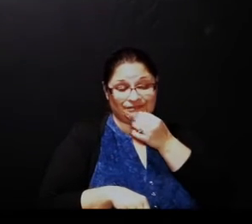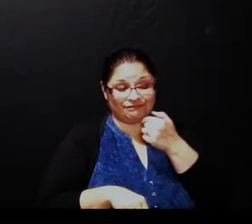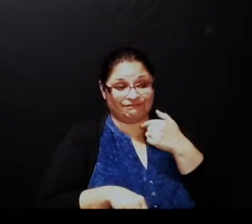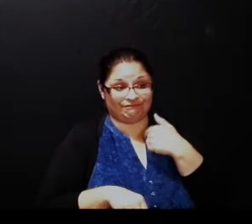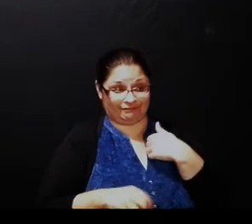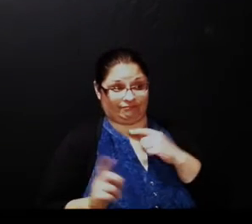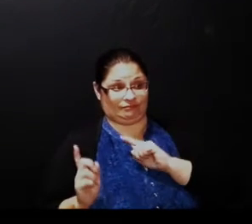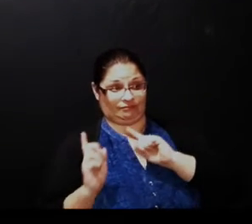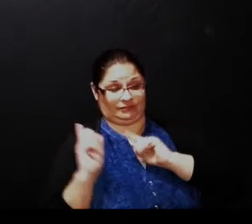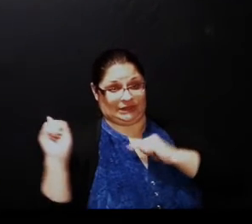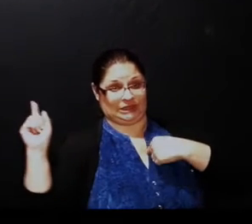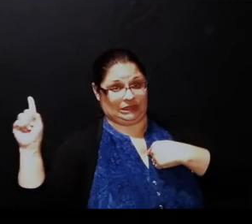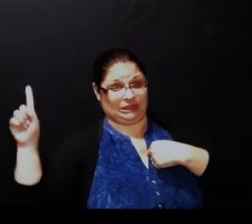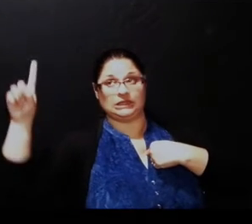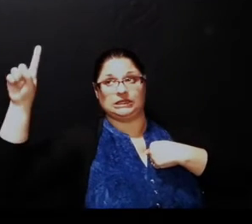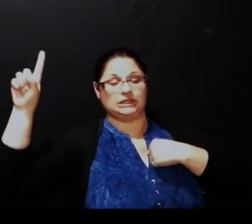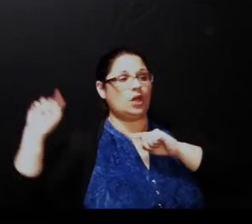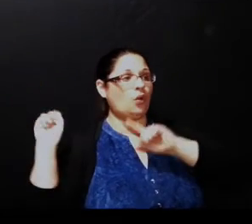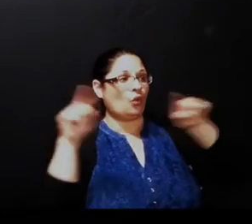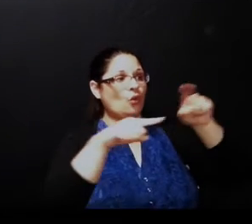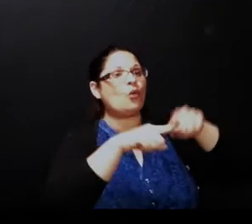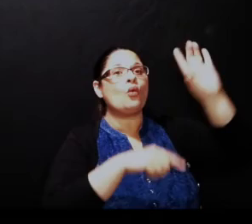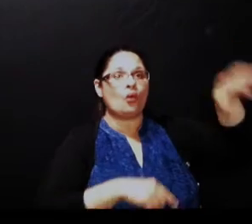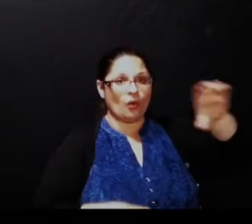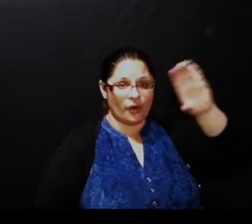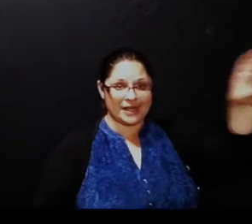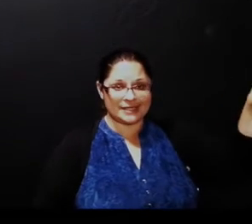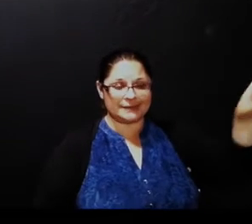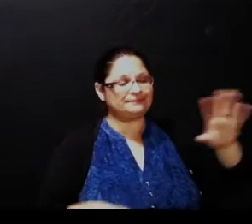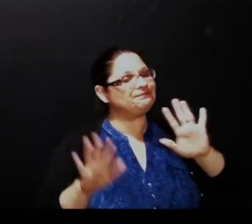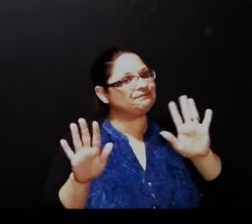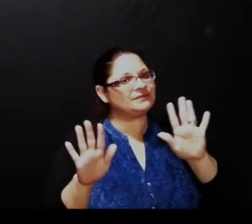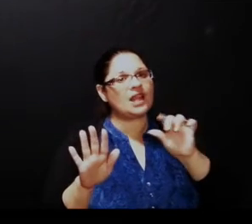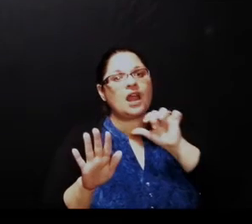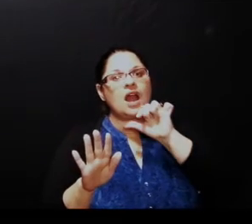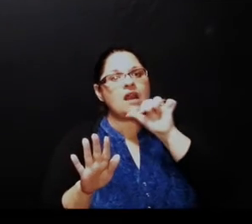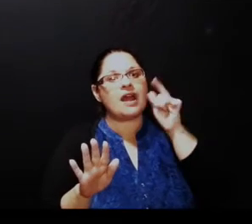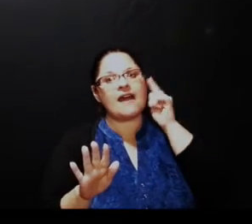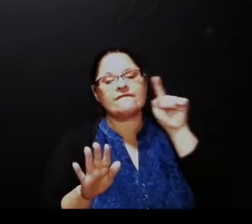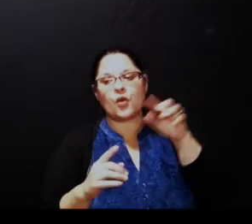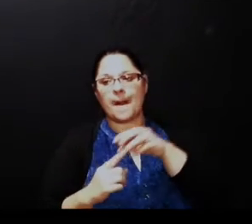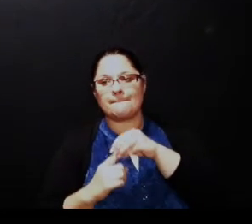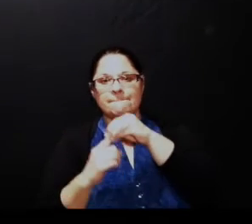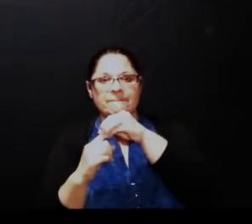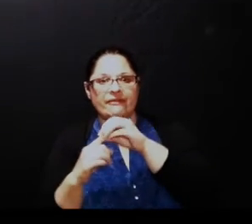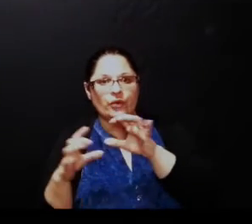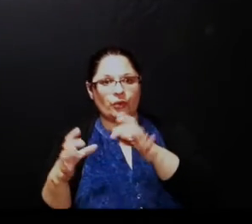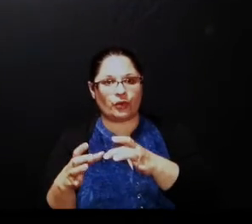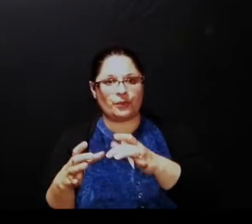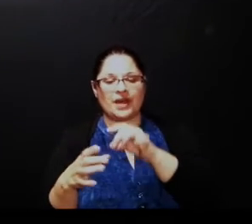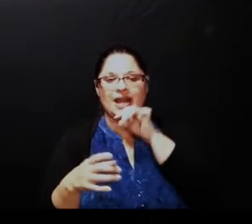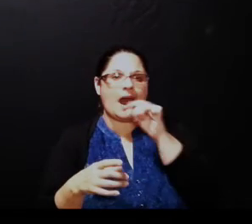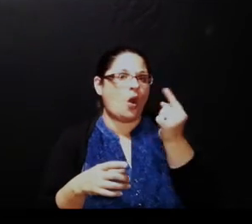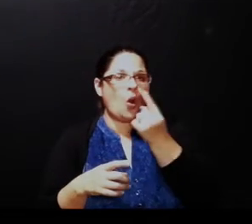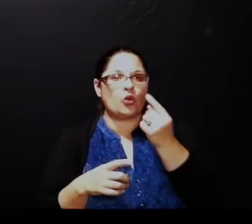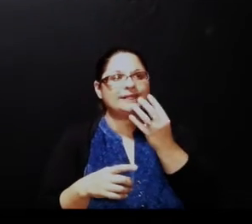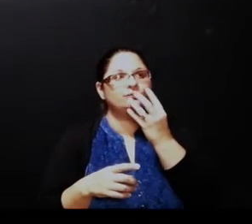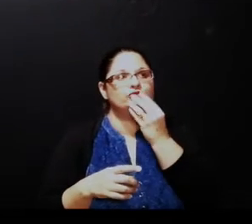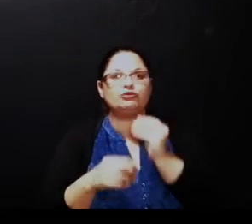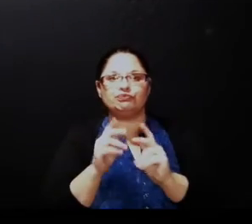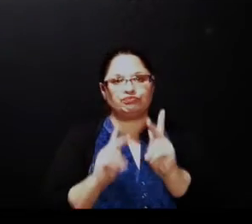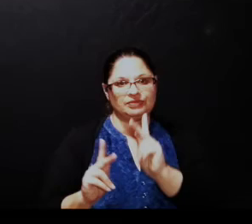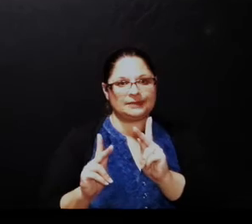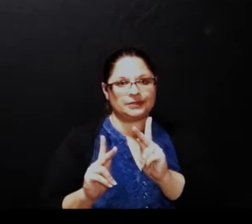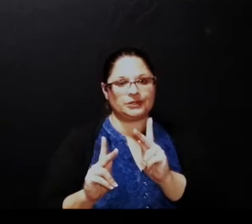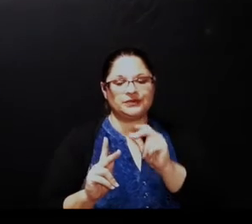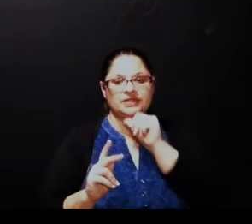well that it's not just for a few chosen people. It's not just for a Jewish nation. It's not just for a certain color of people. It's not